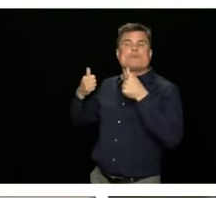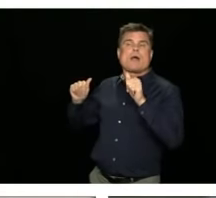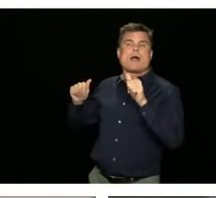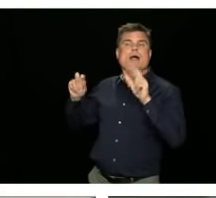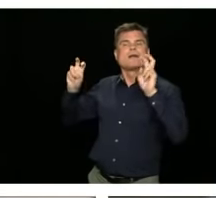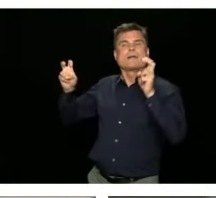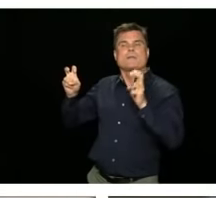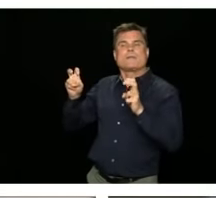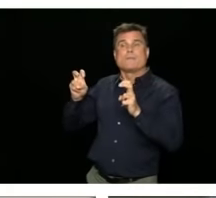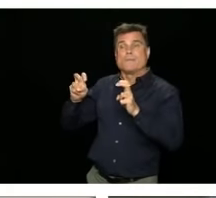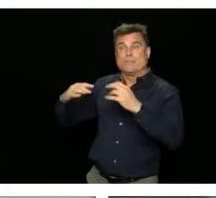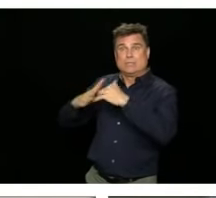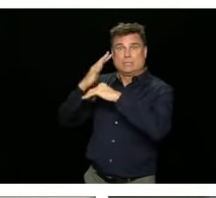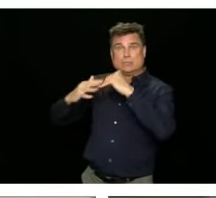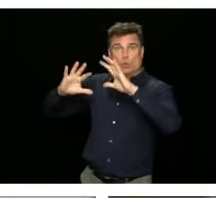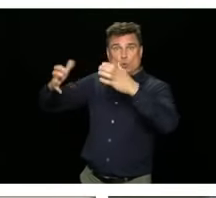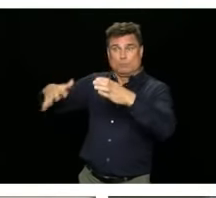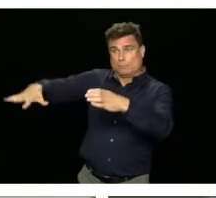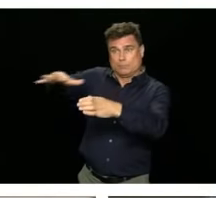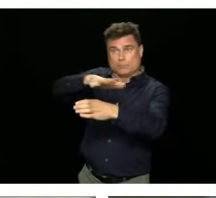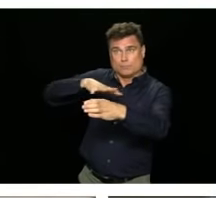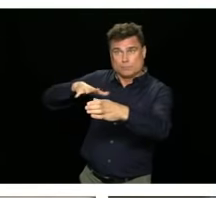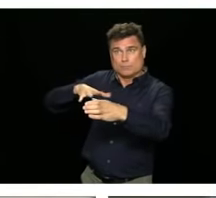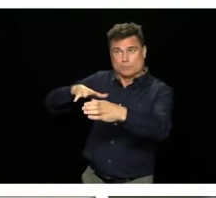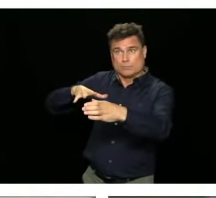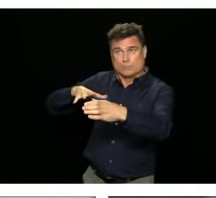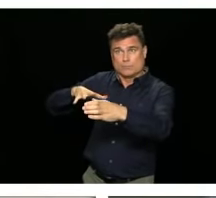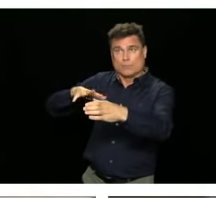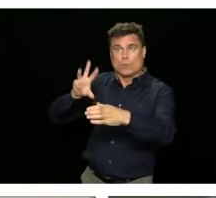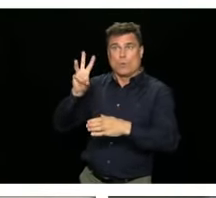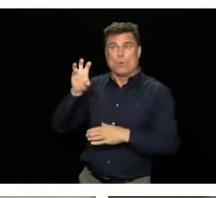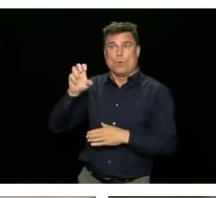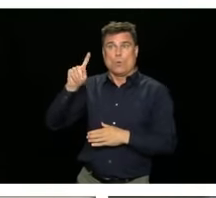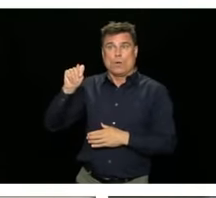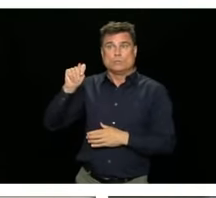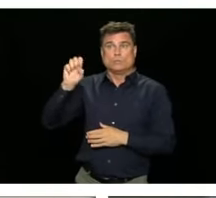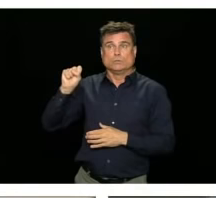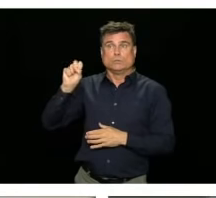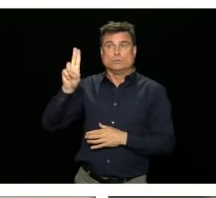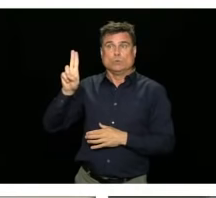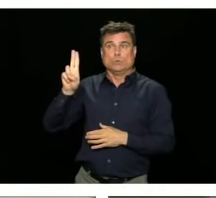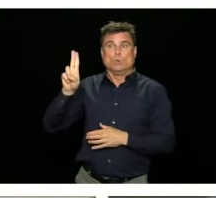to disregard First Nations rights? This is a really difficult question, but